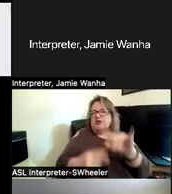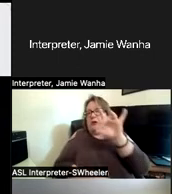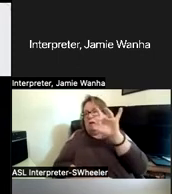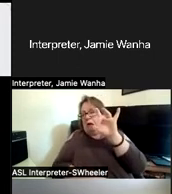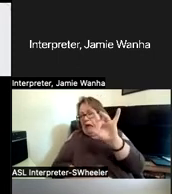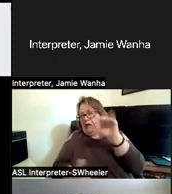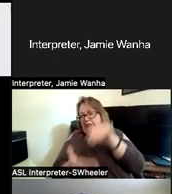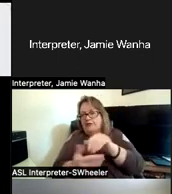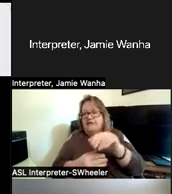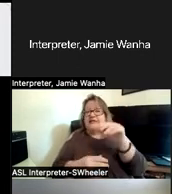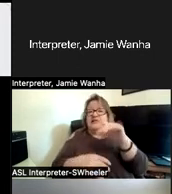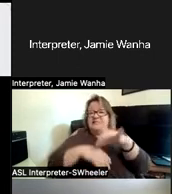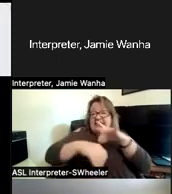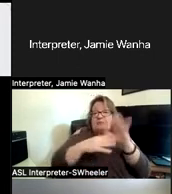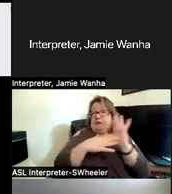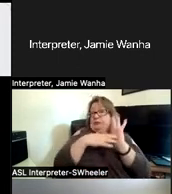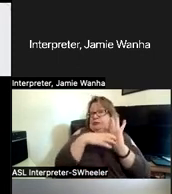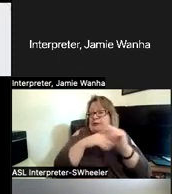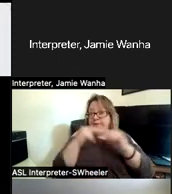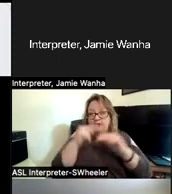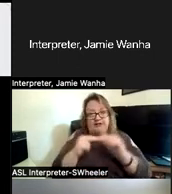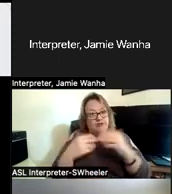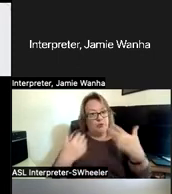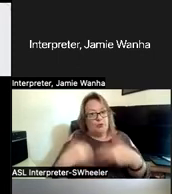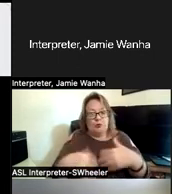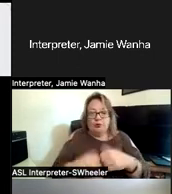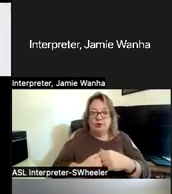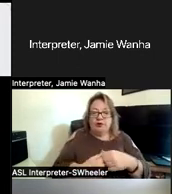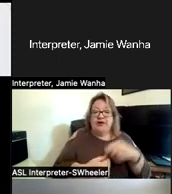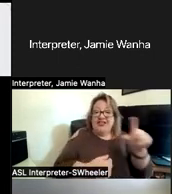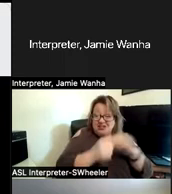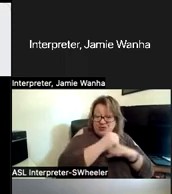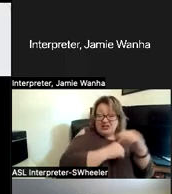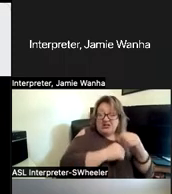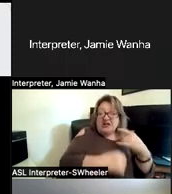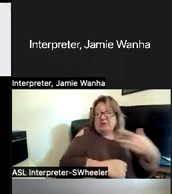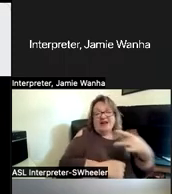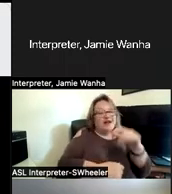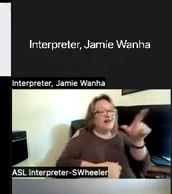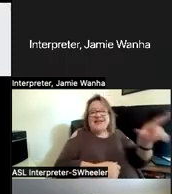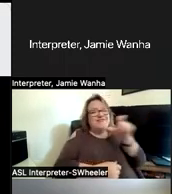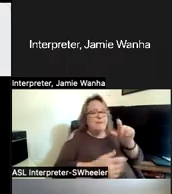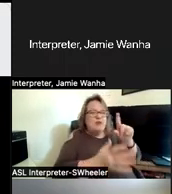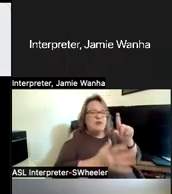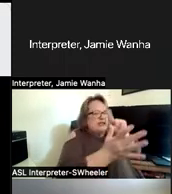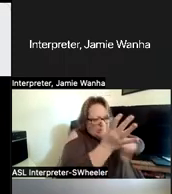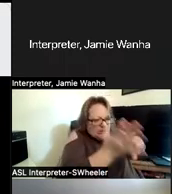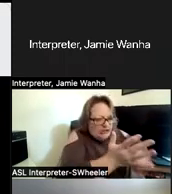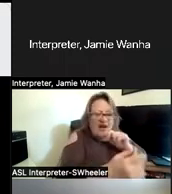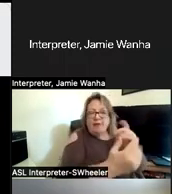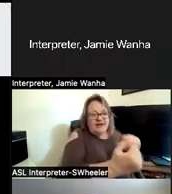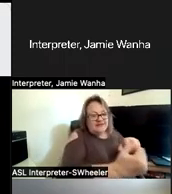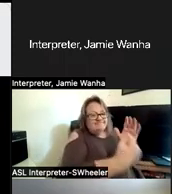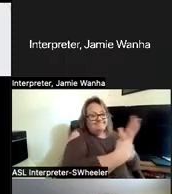City of San Diego alone. These structures have generally not been inventoried or addressed other